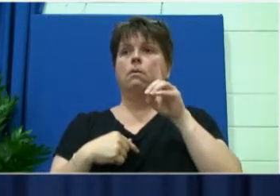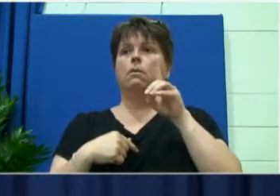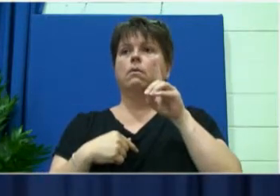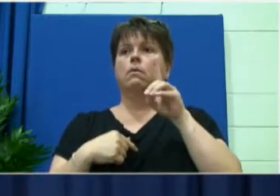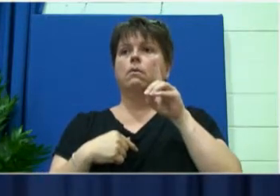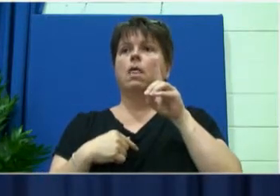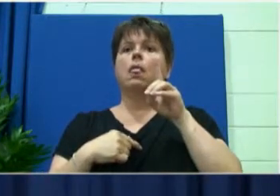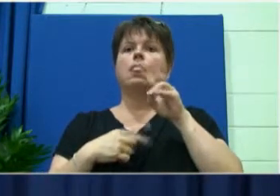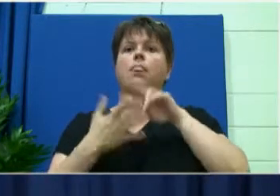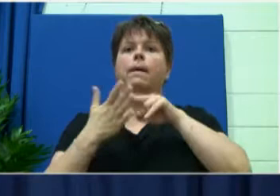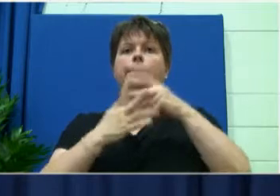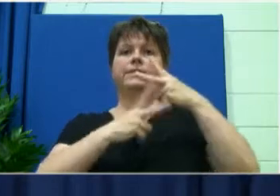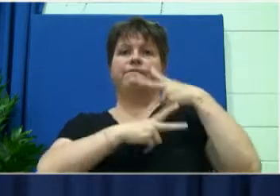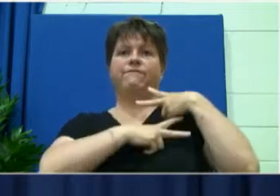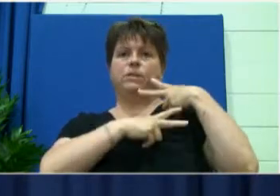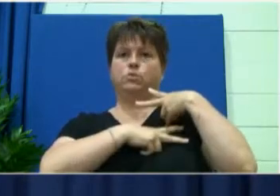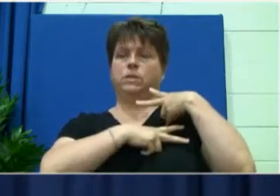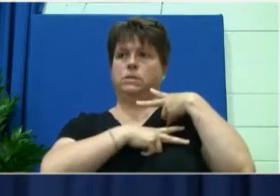and women veterans.